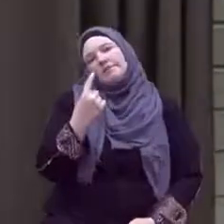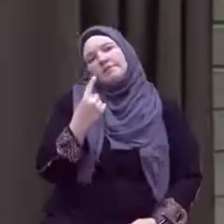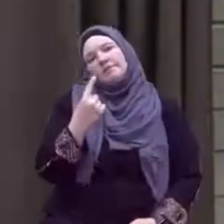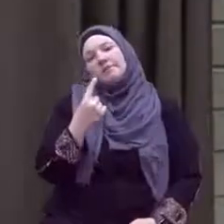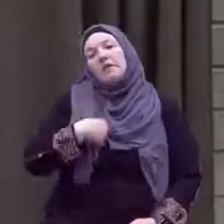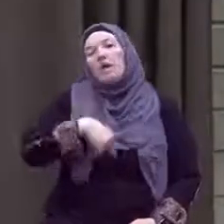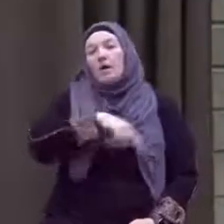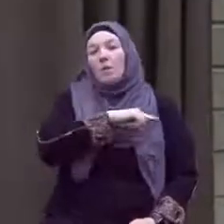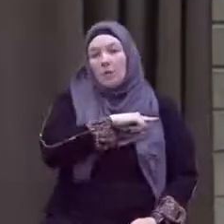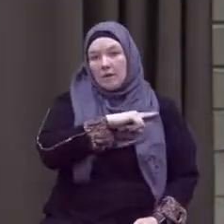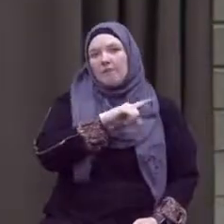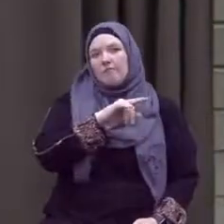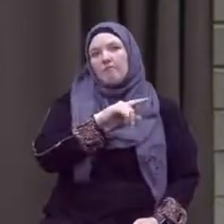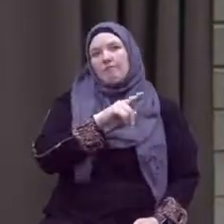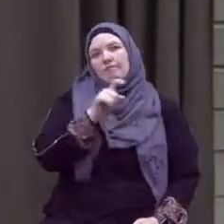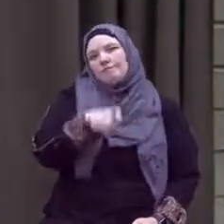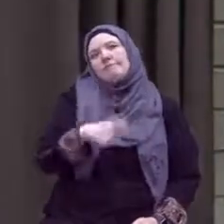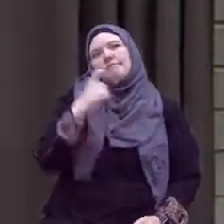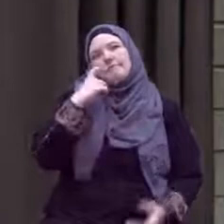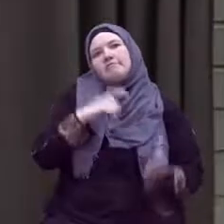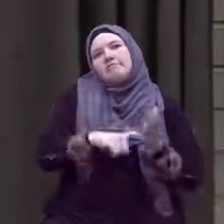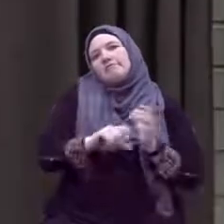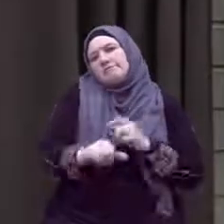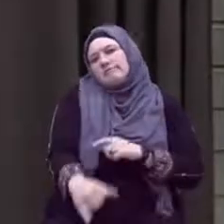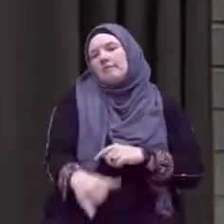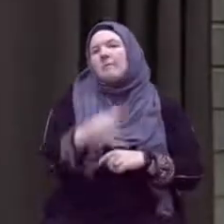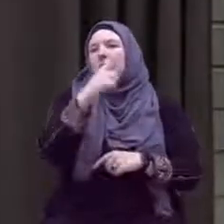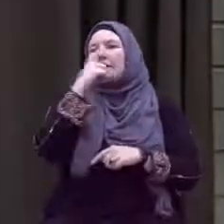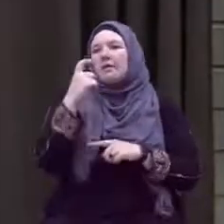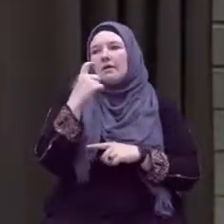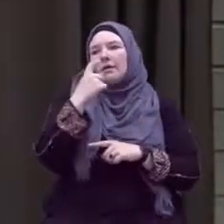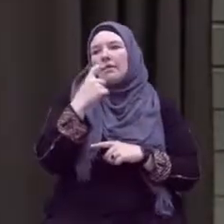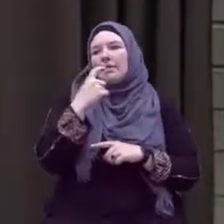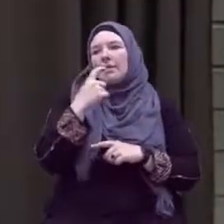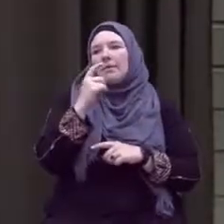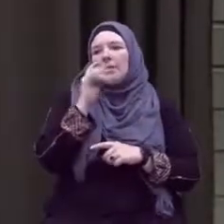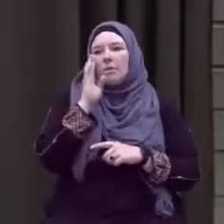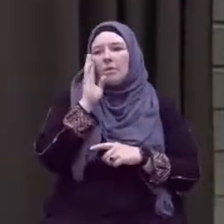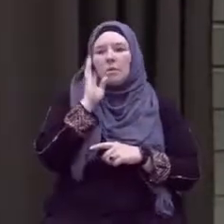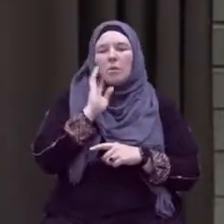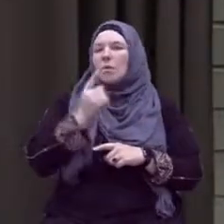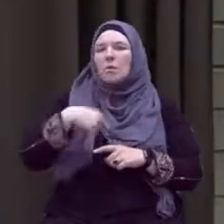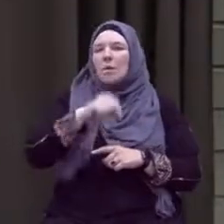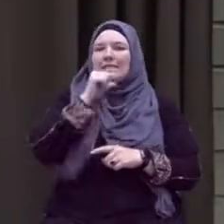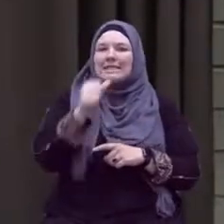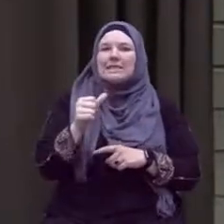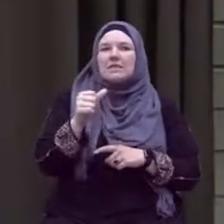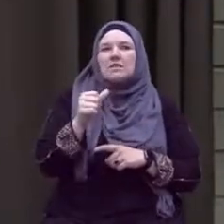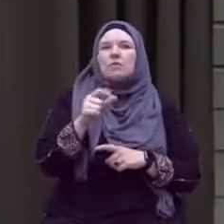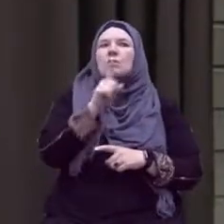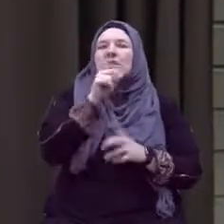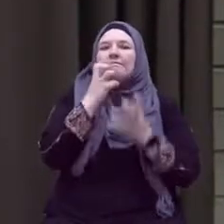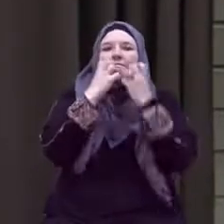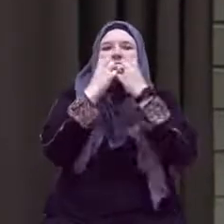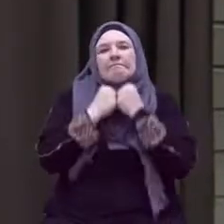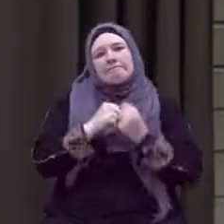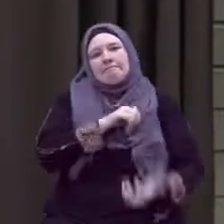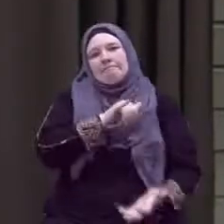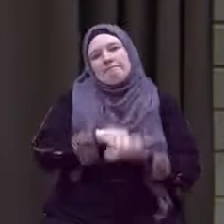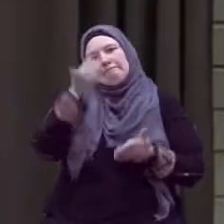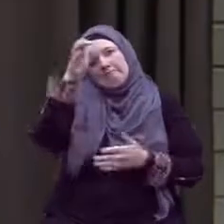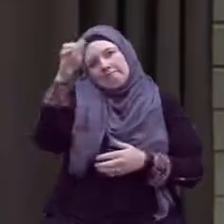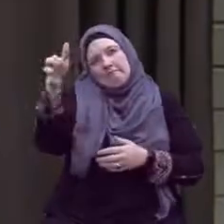And this is something that we did not appreciate. We did not